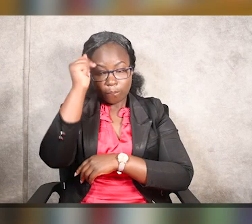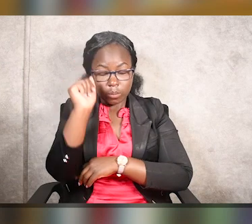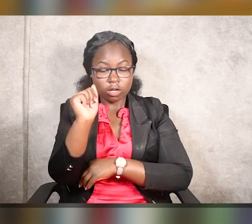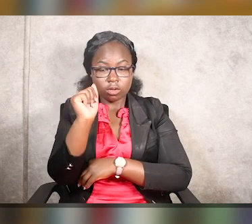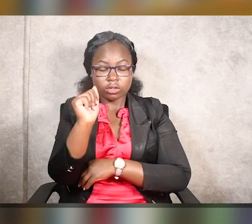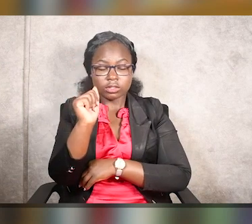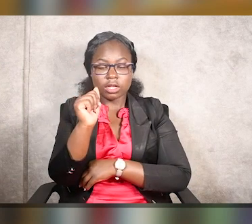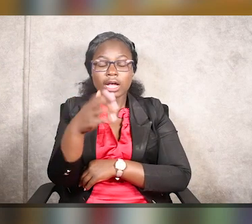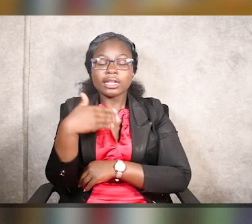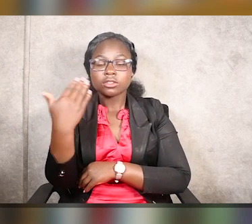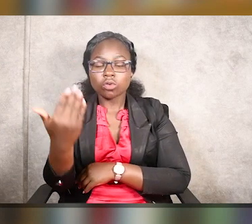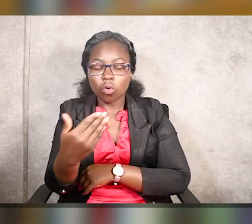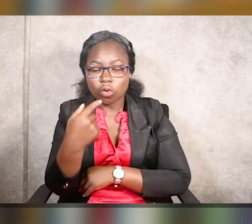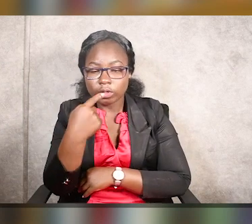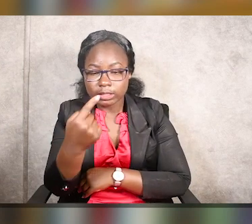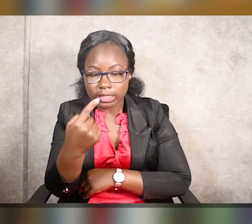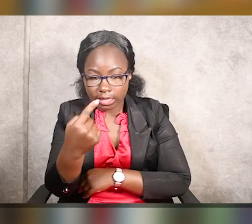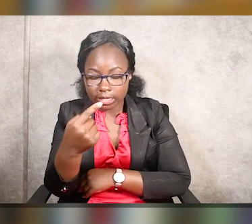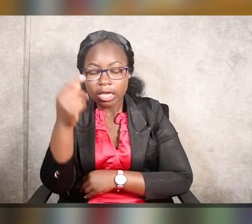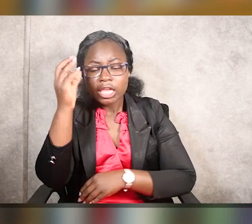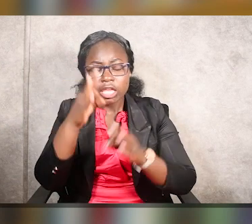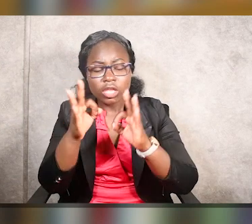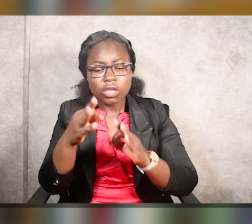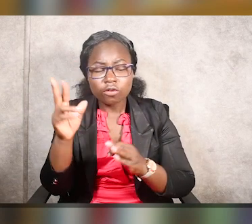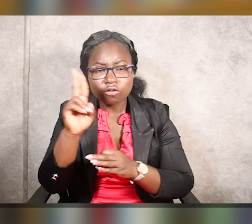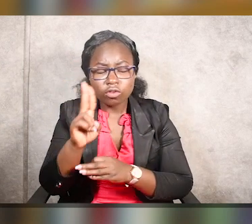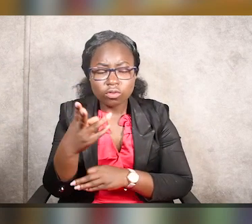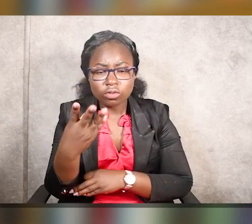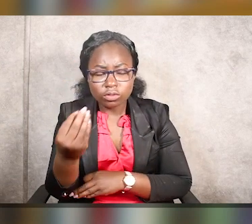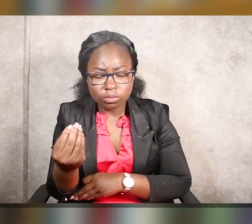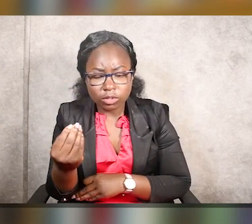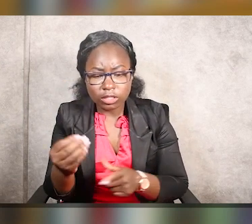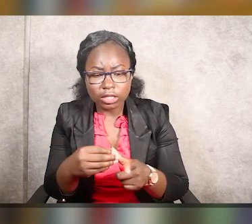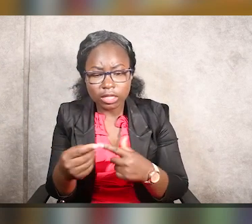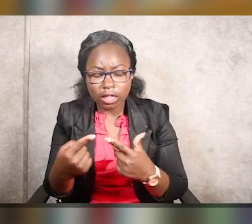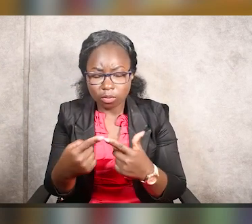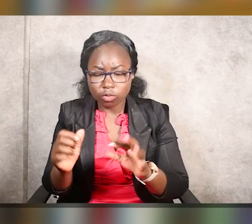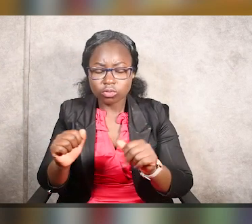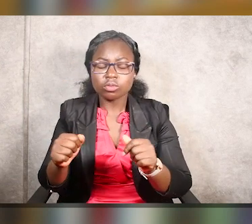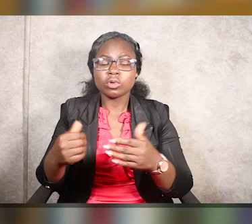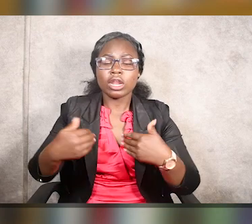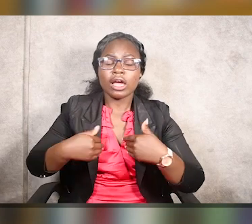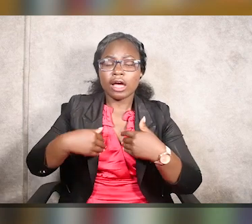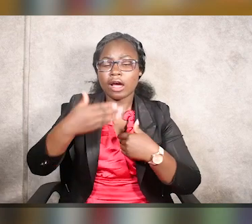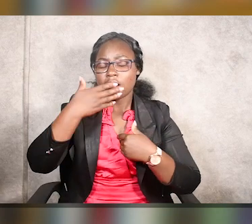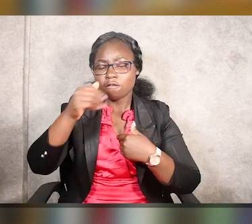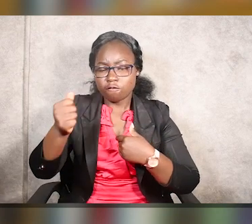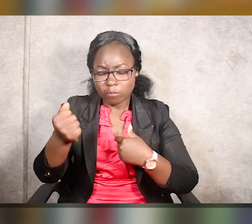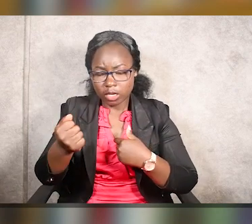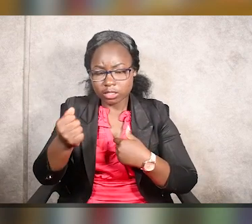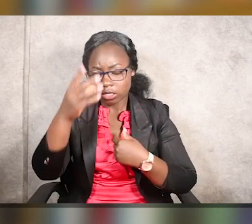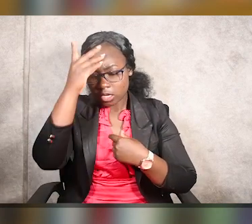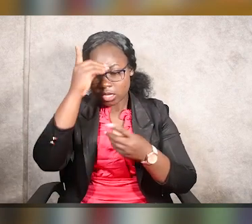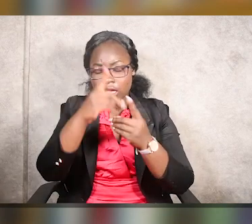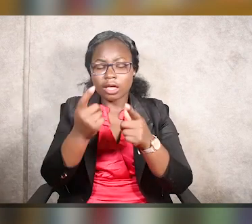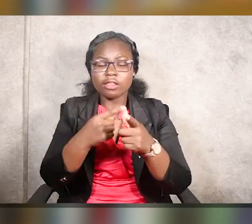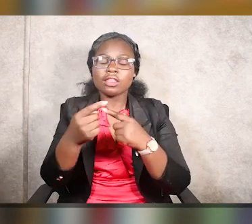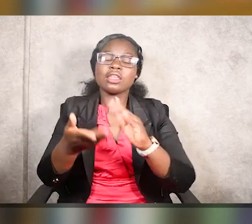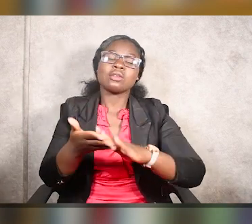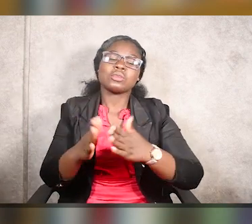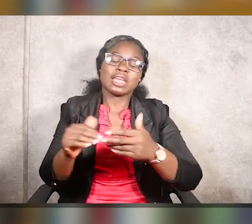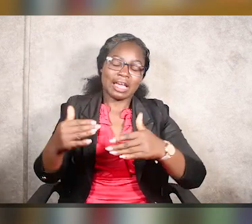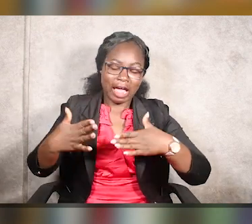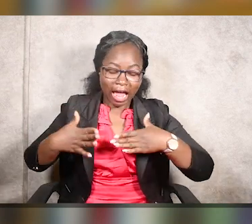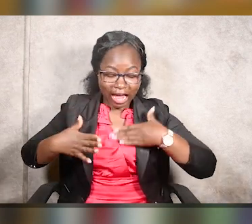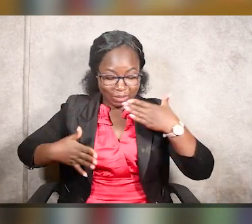say, if you use your money wisely, you will make better decisions for yourself and you'll be happier.